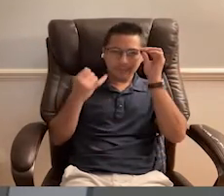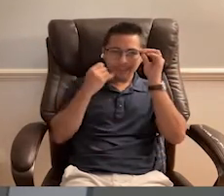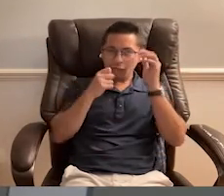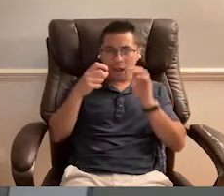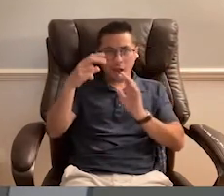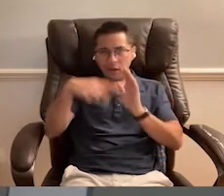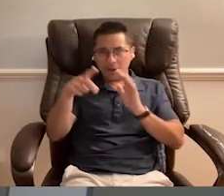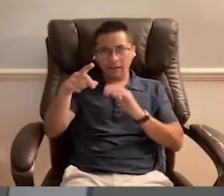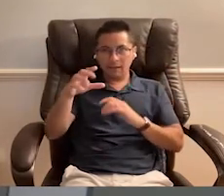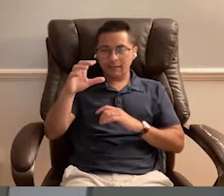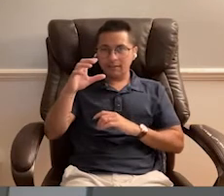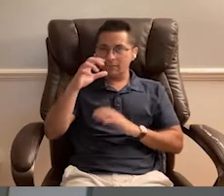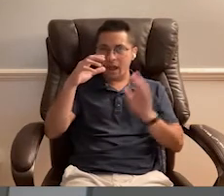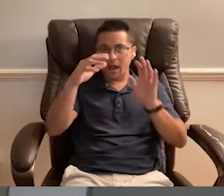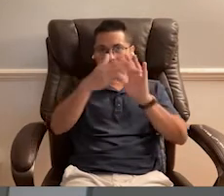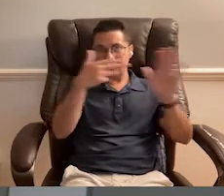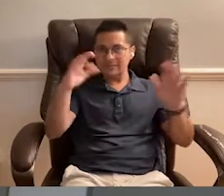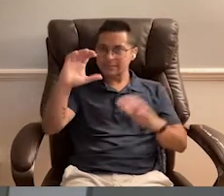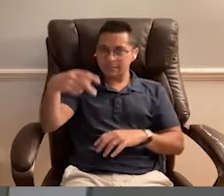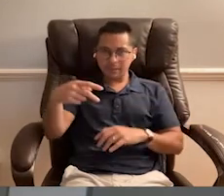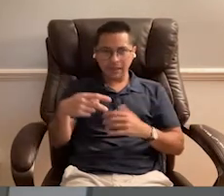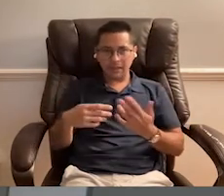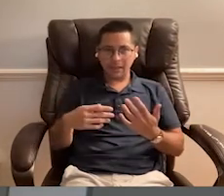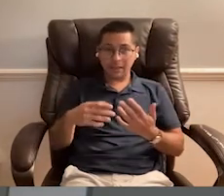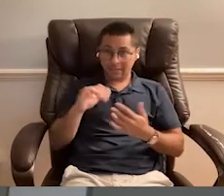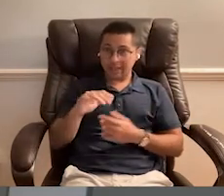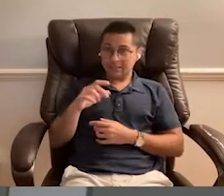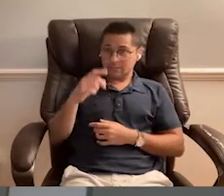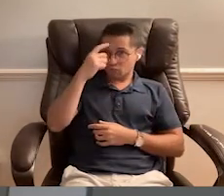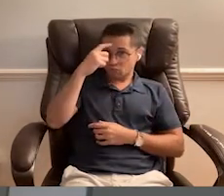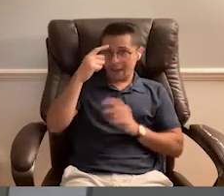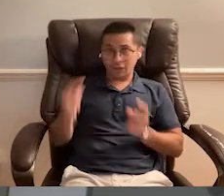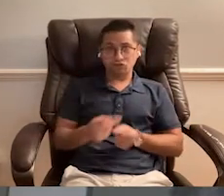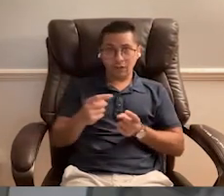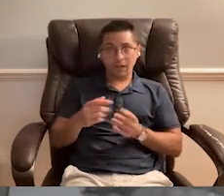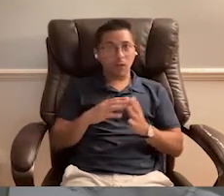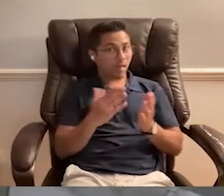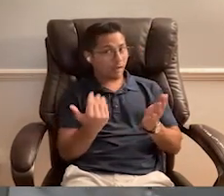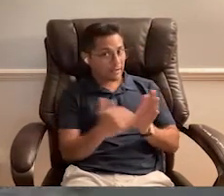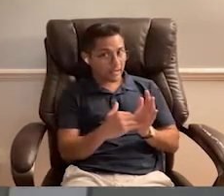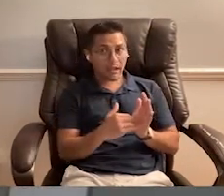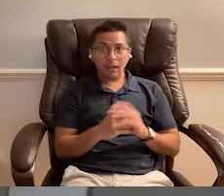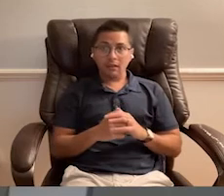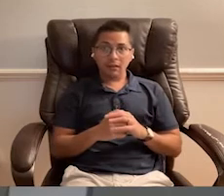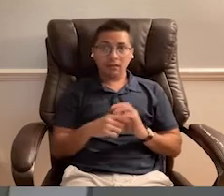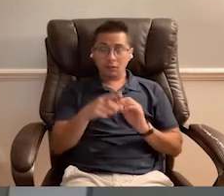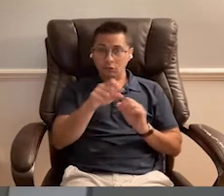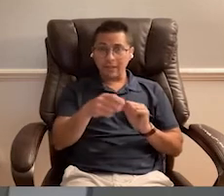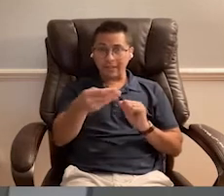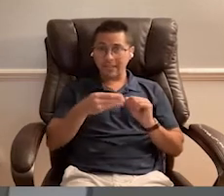got them from, but what you just read, if I would not have seen it, was cerebral palsy. That's a non-accidental brain injury.